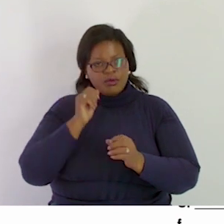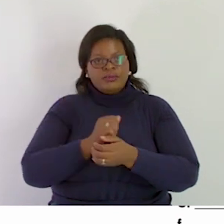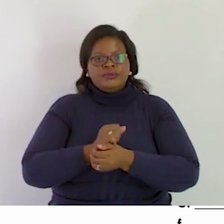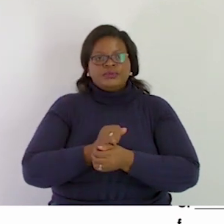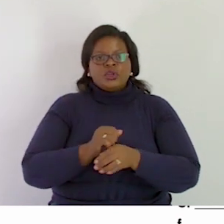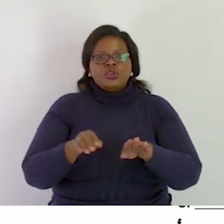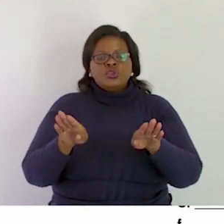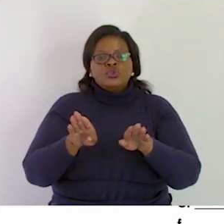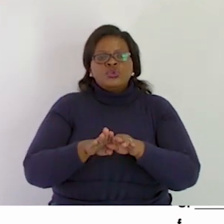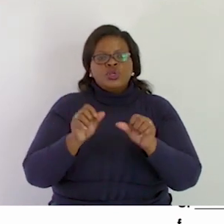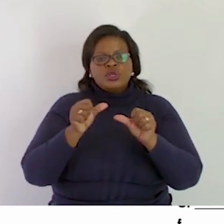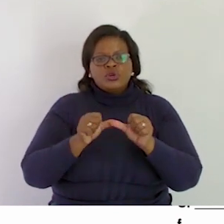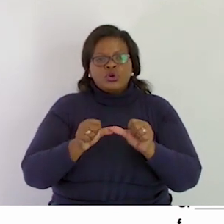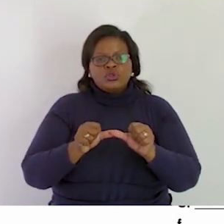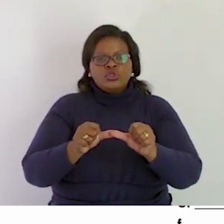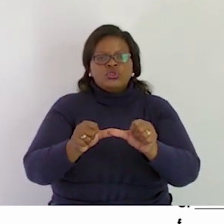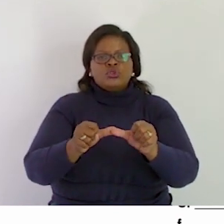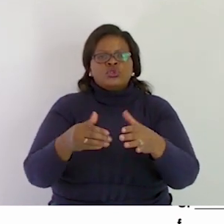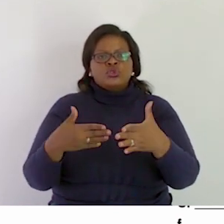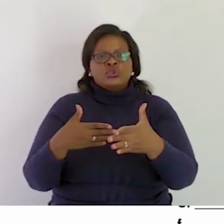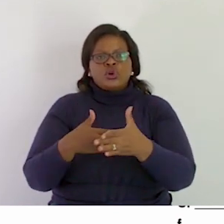that until